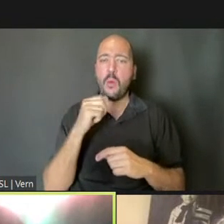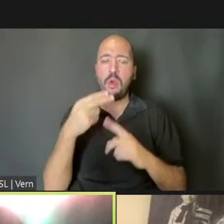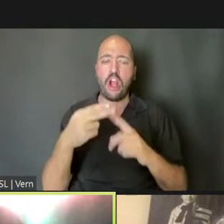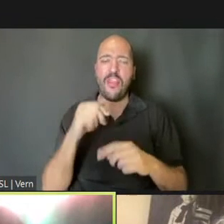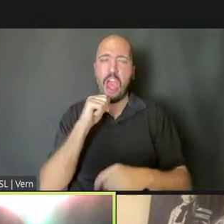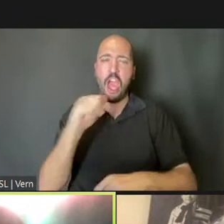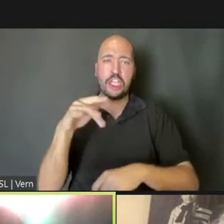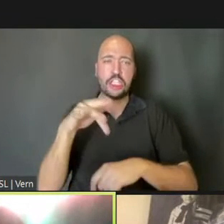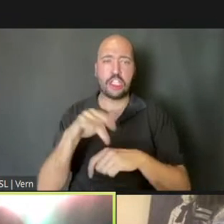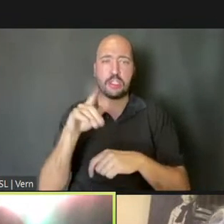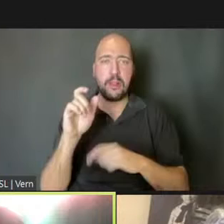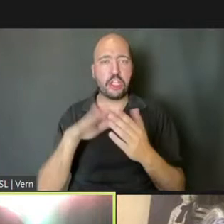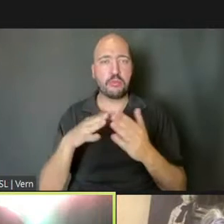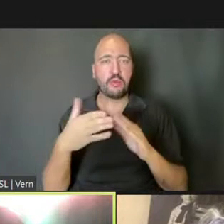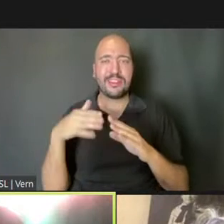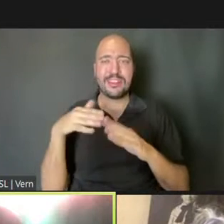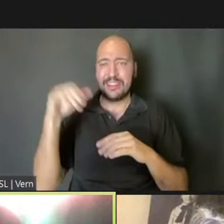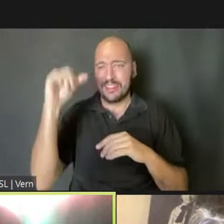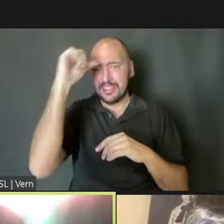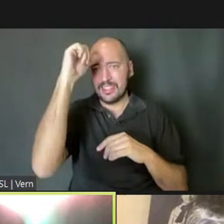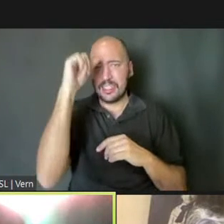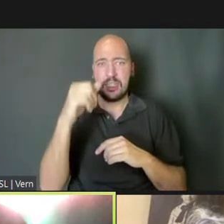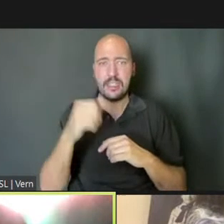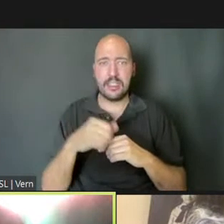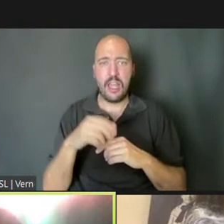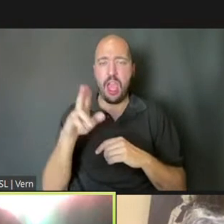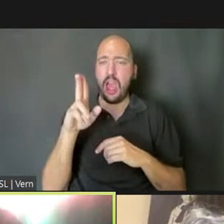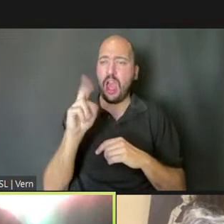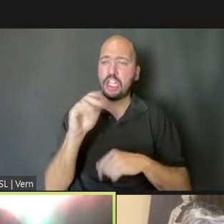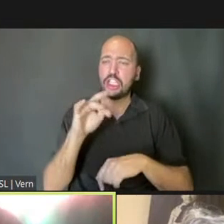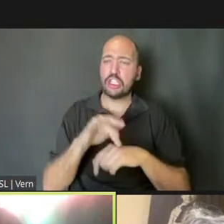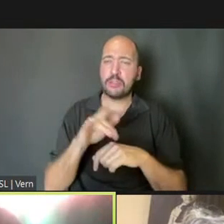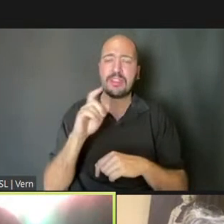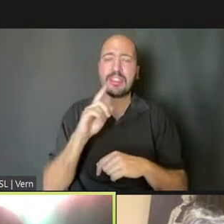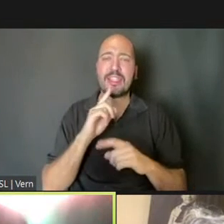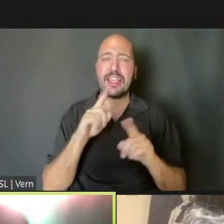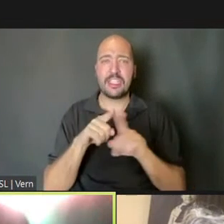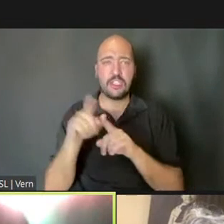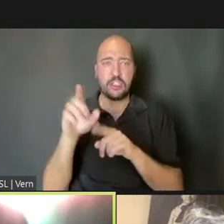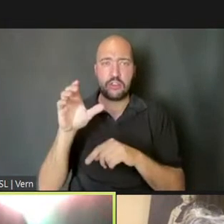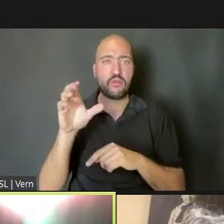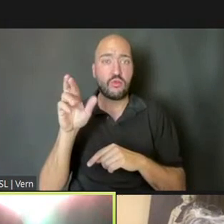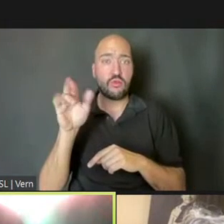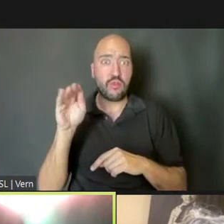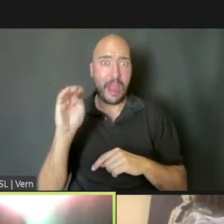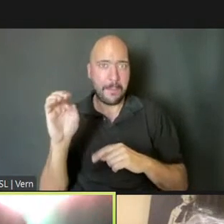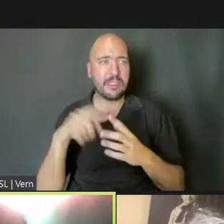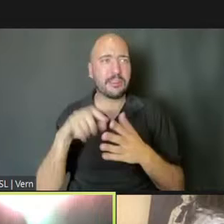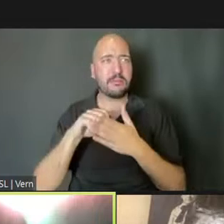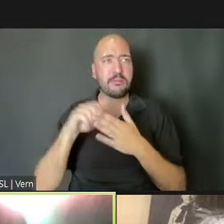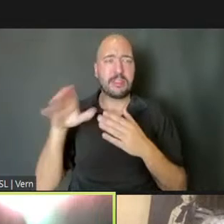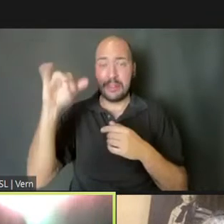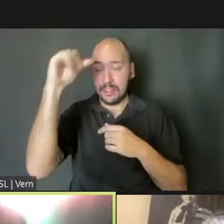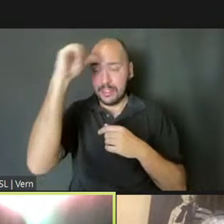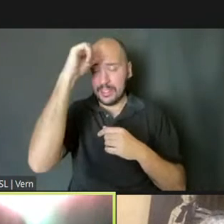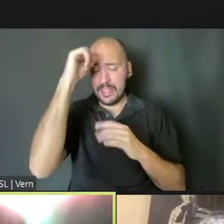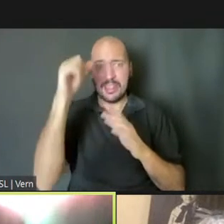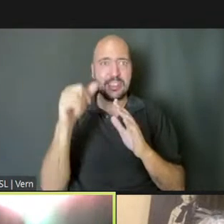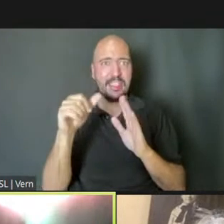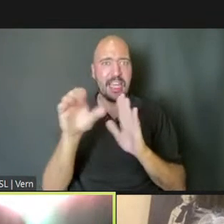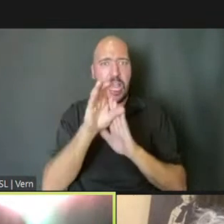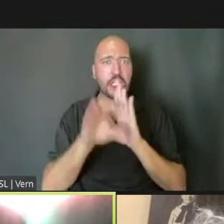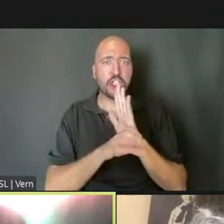communities from India. Untouchability as a crime has been abolished by Indian